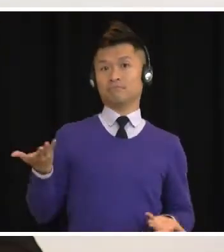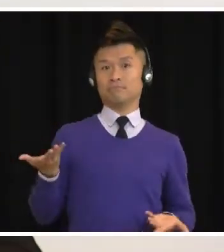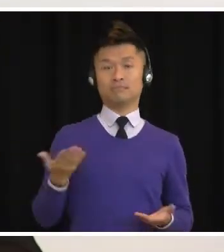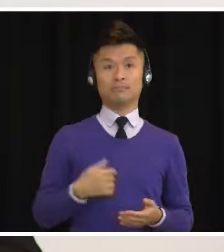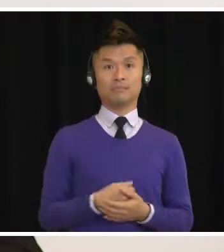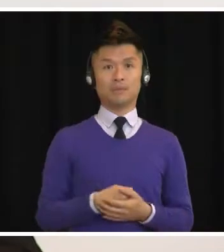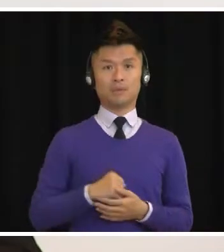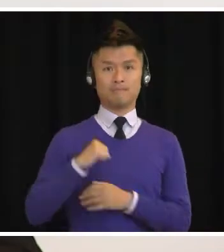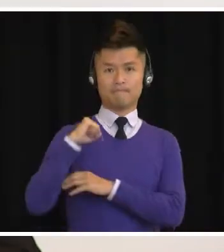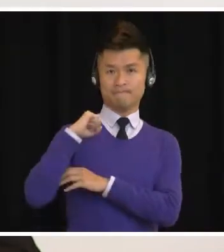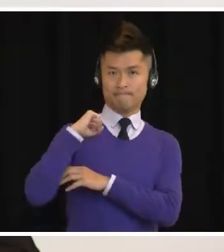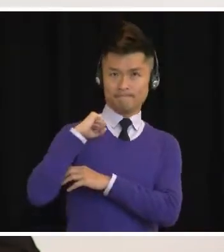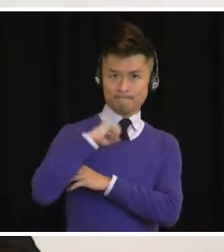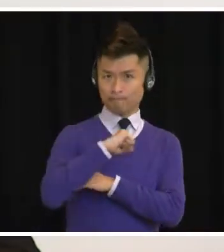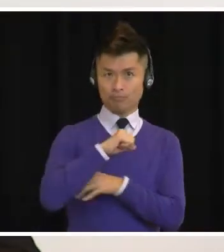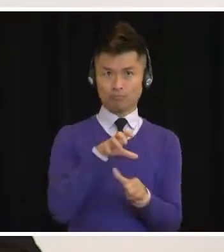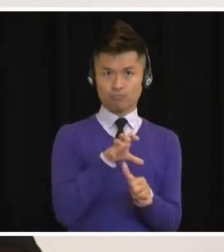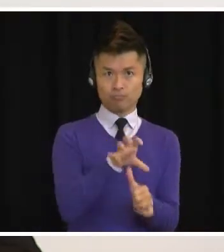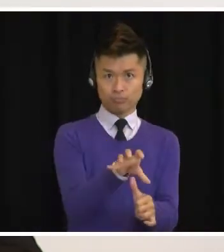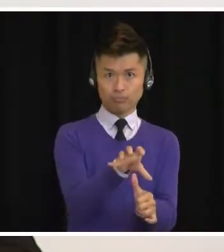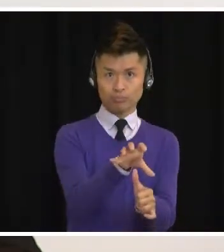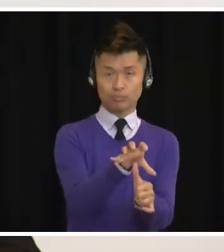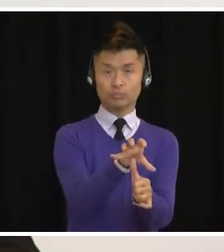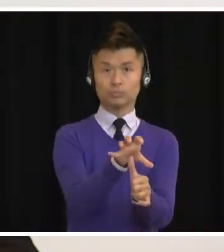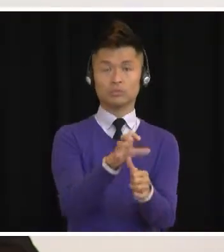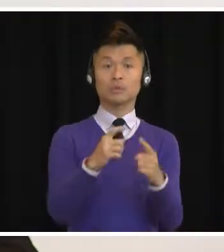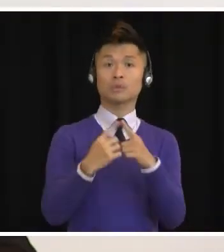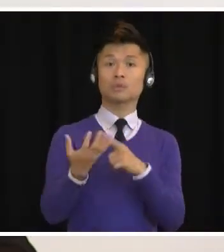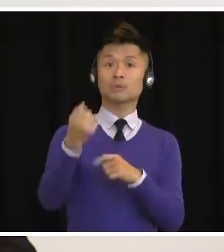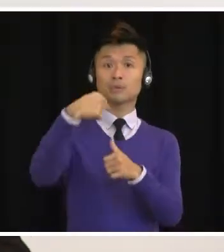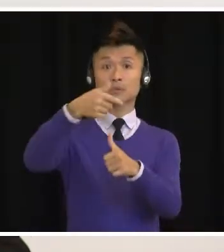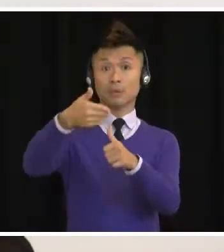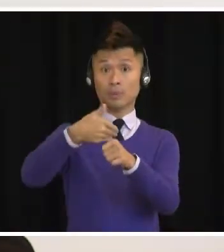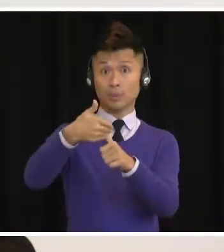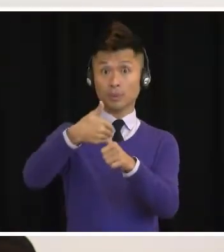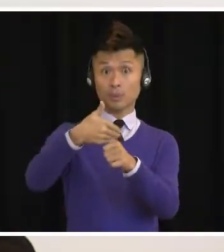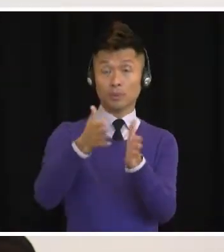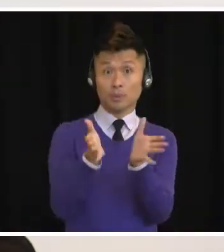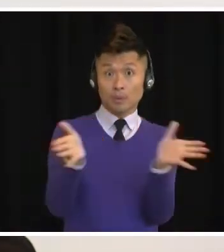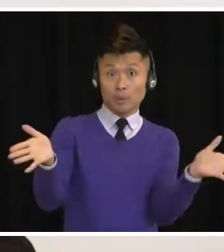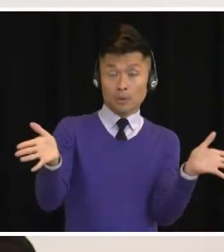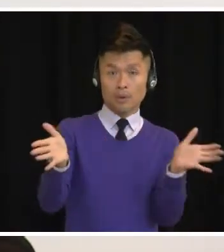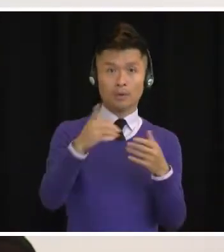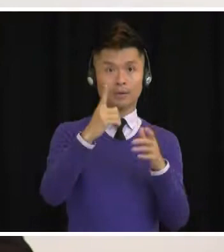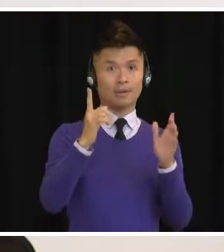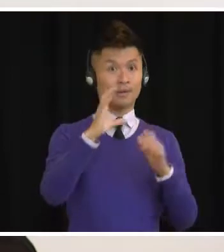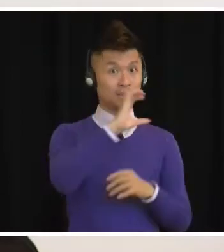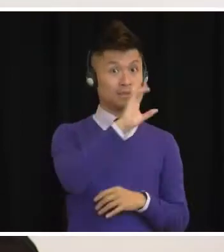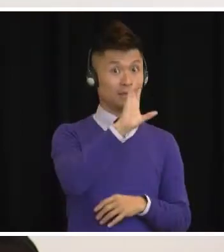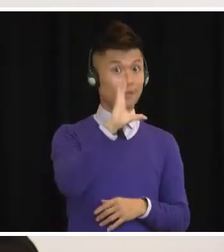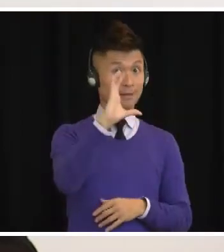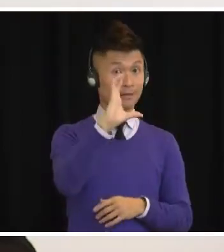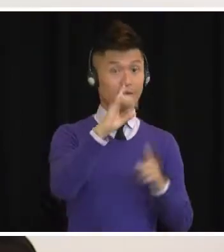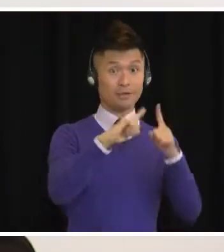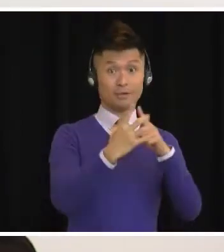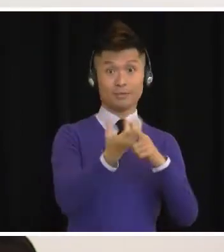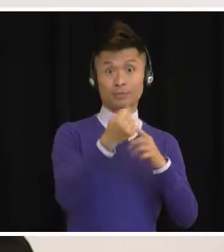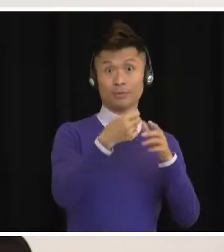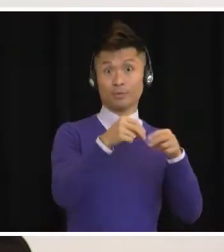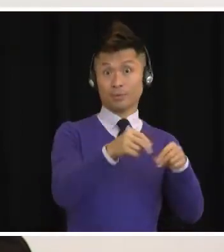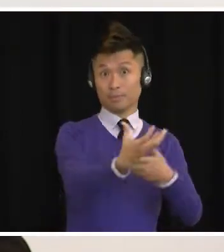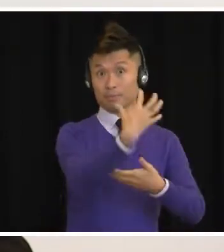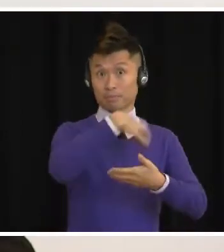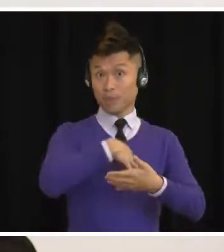whether the training, human rights training as a subject, what focus does